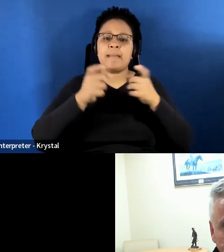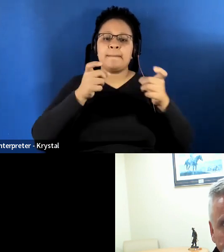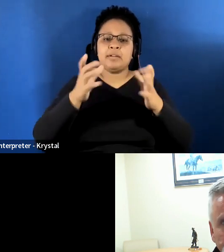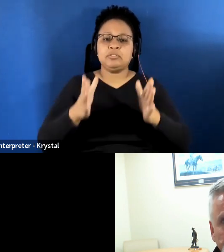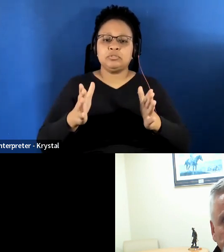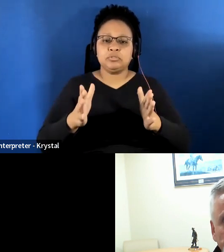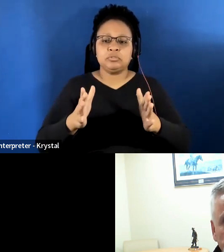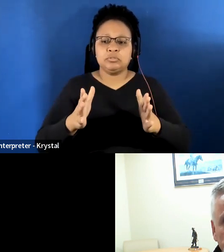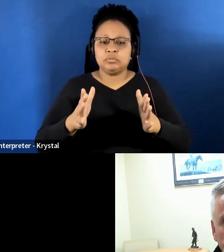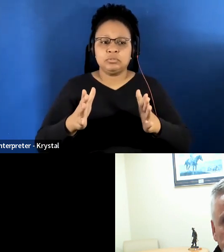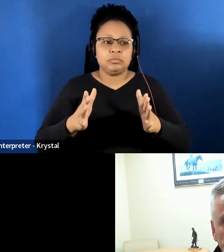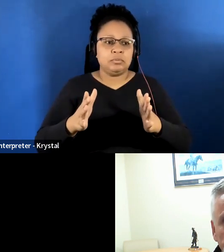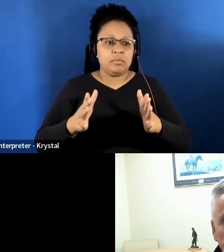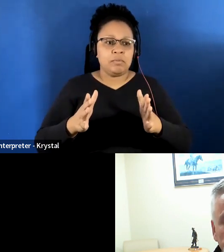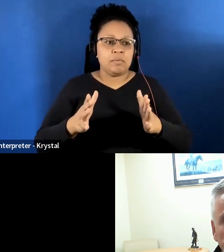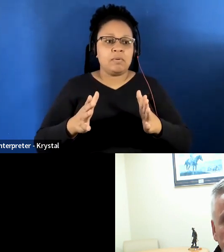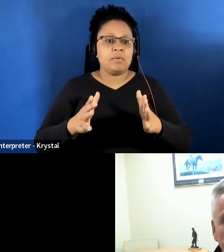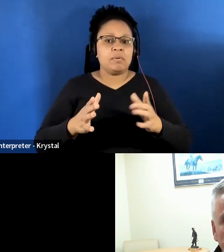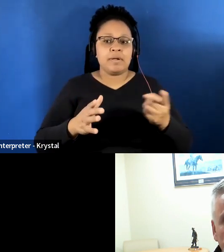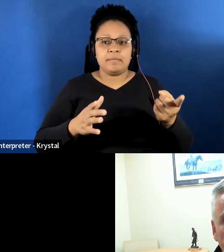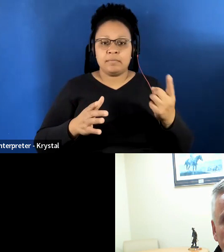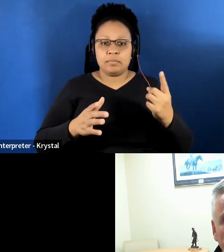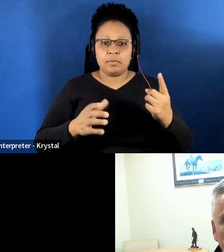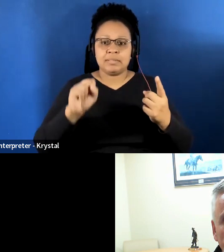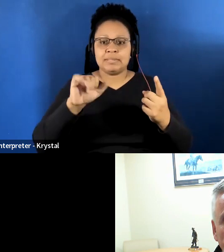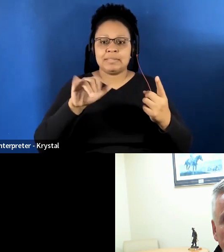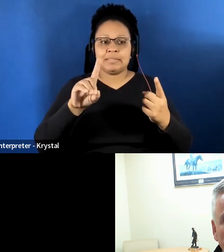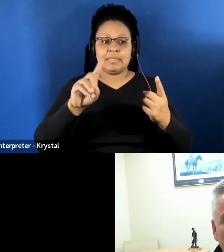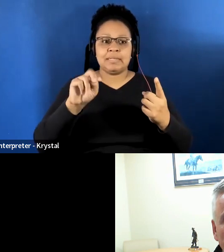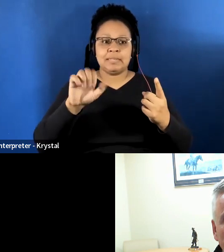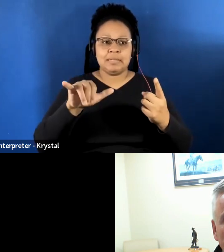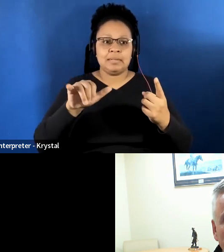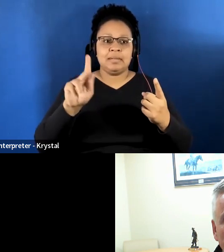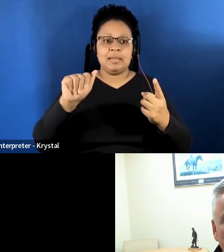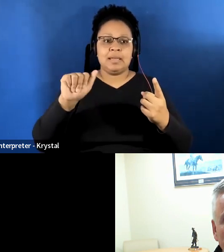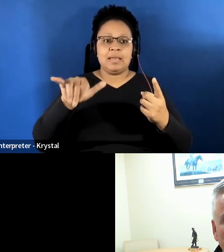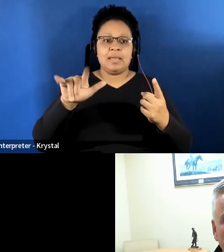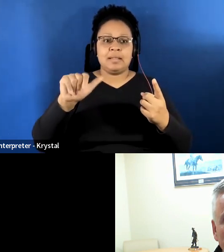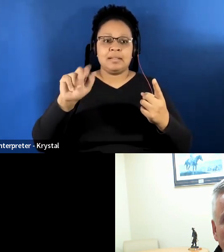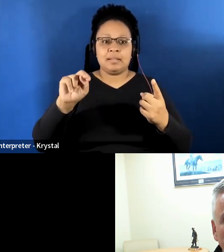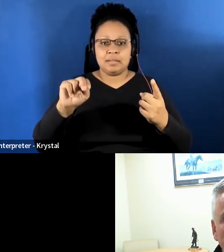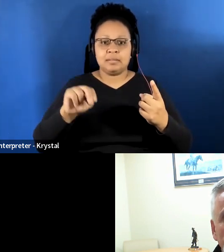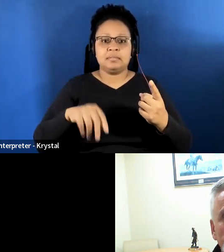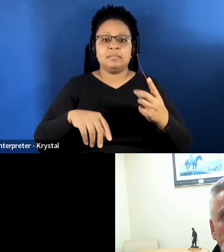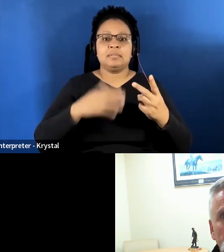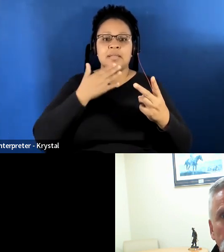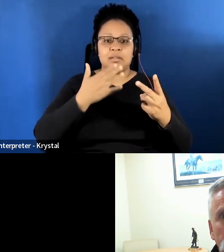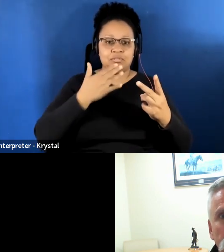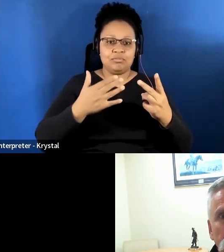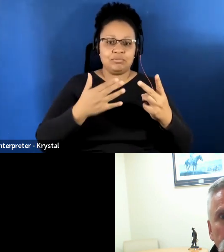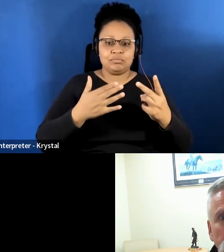managers? How many program managers? Sydney, thank you. Kaylin,